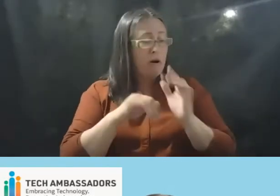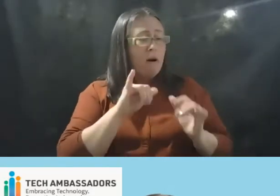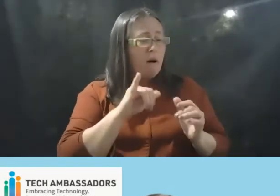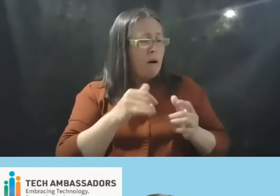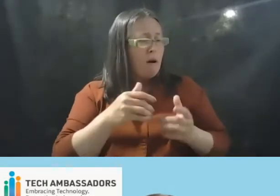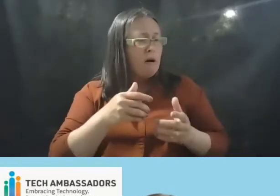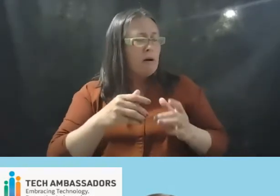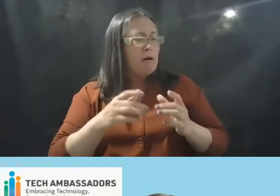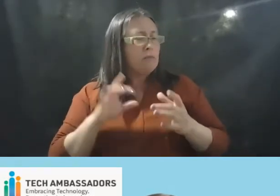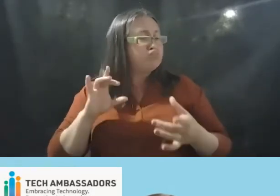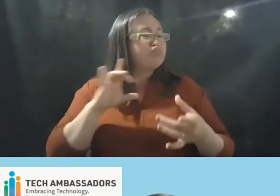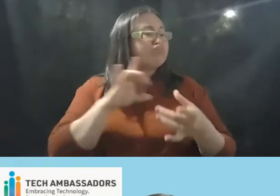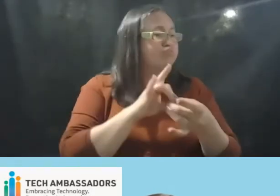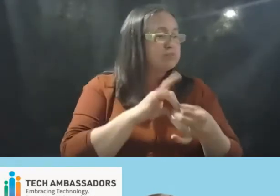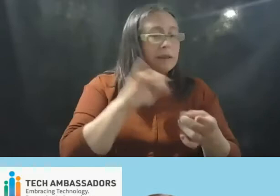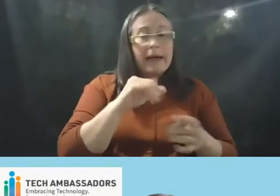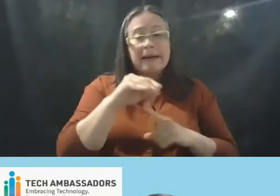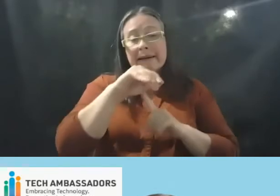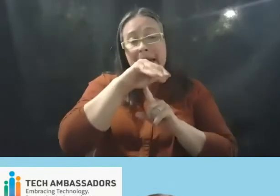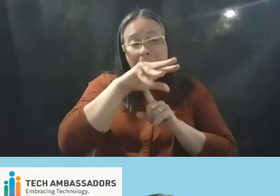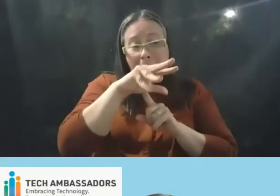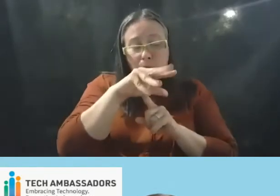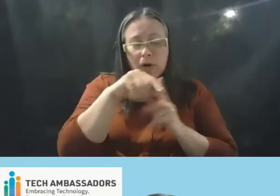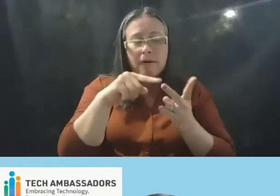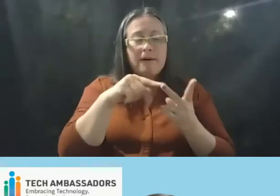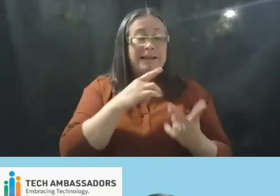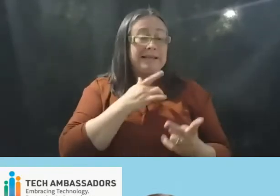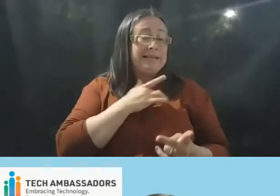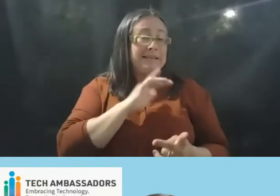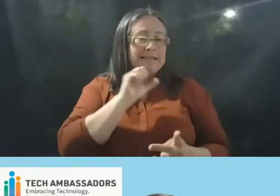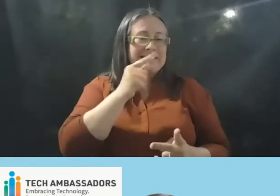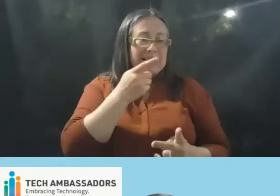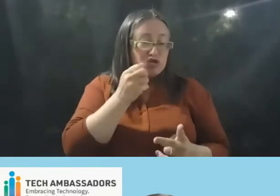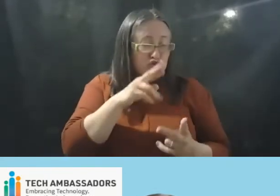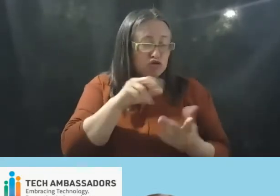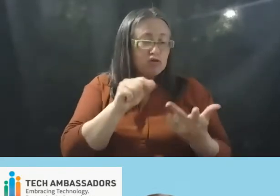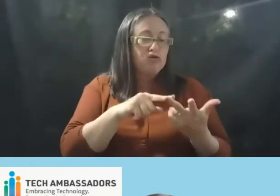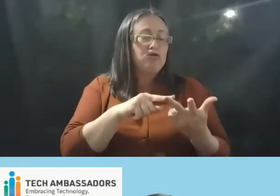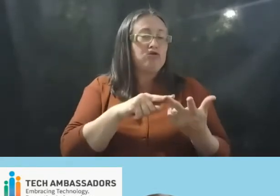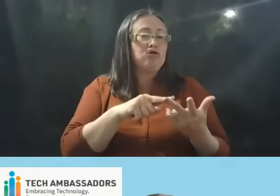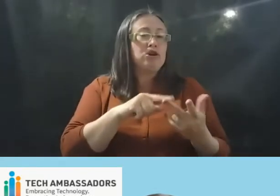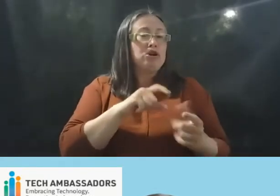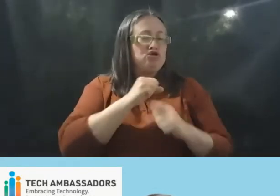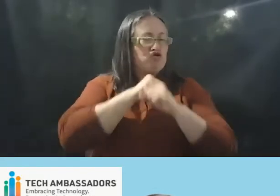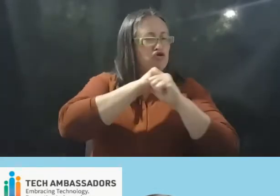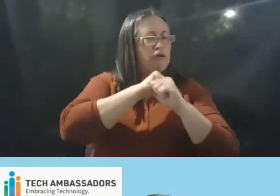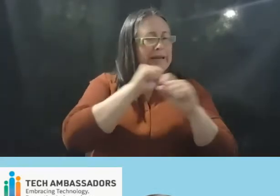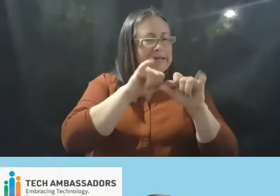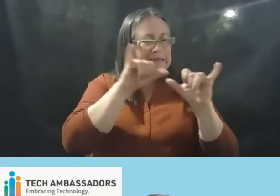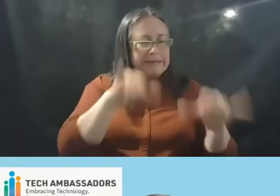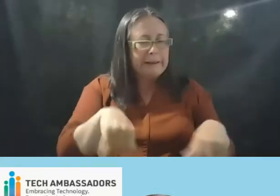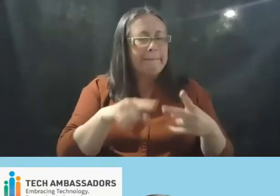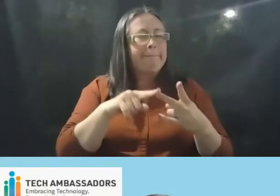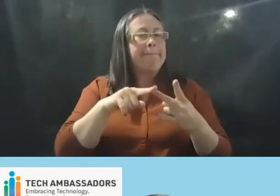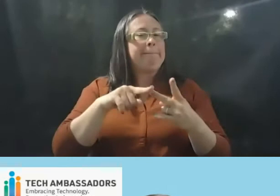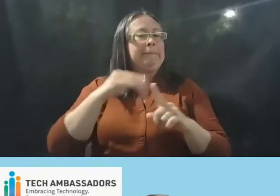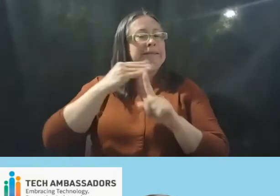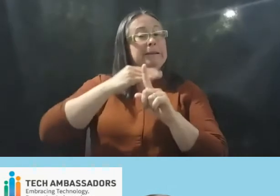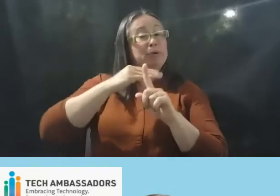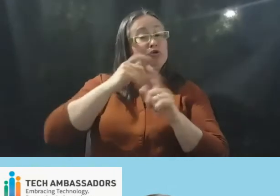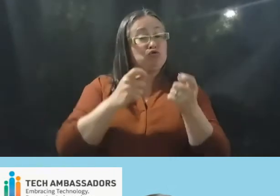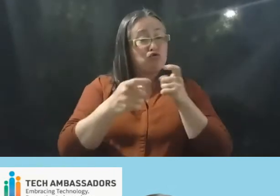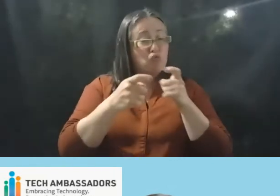could be things like cameras or sensors or security systems, door locks, thermostats, all of those